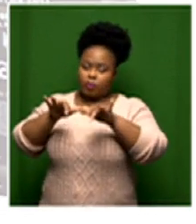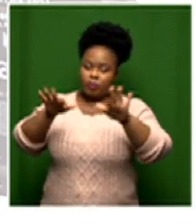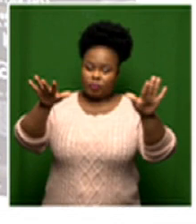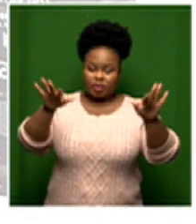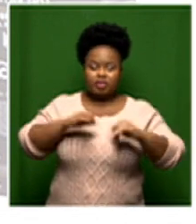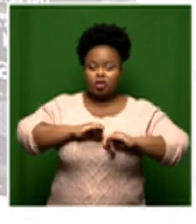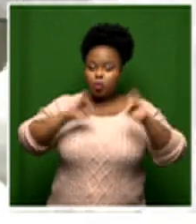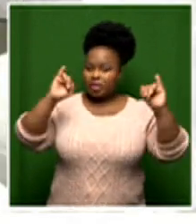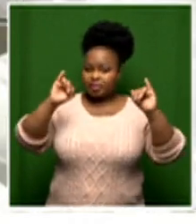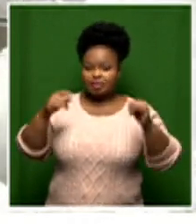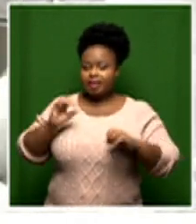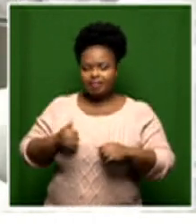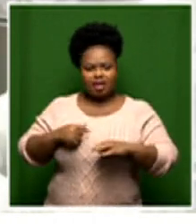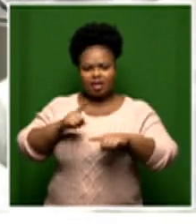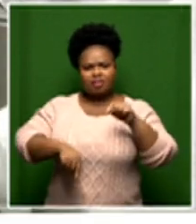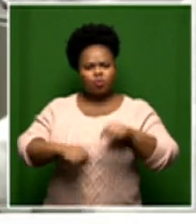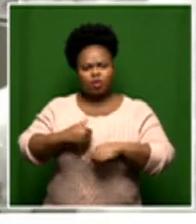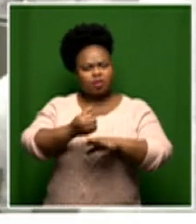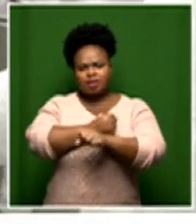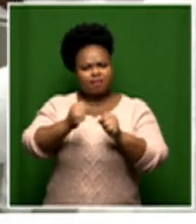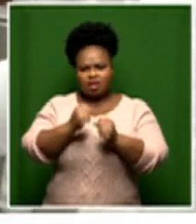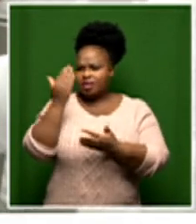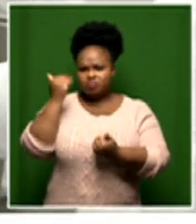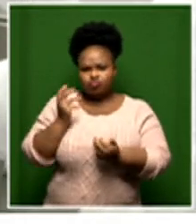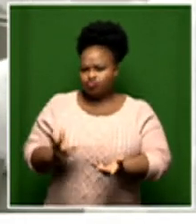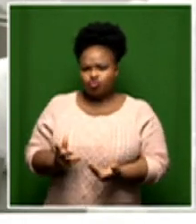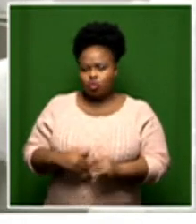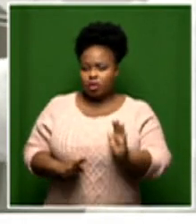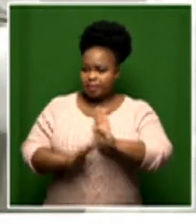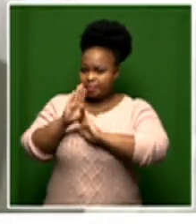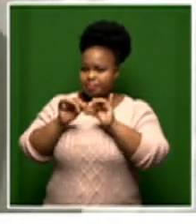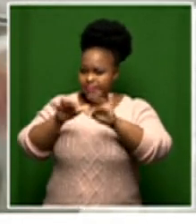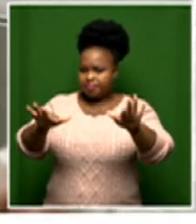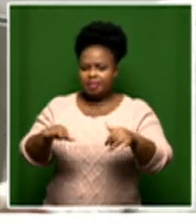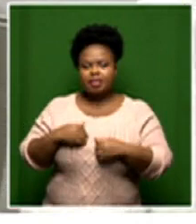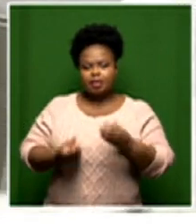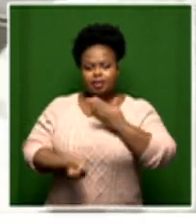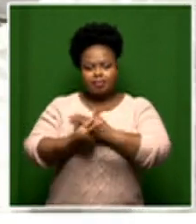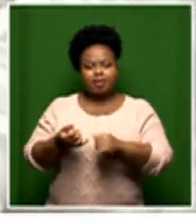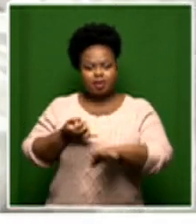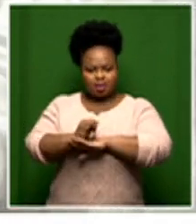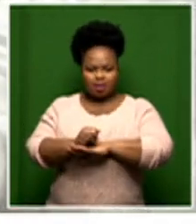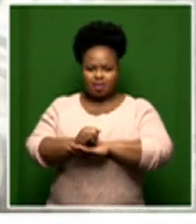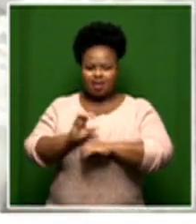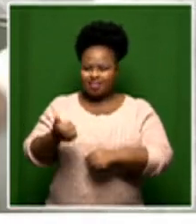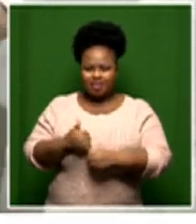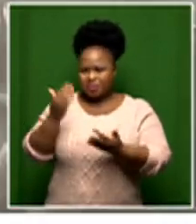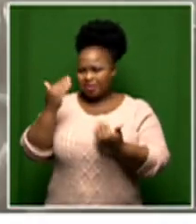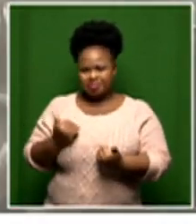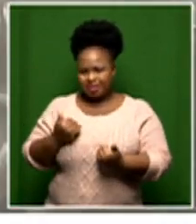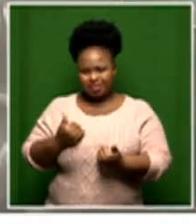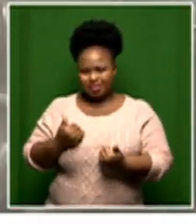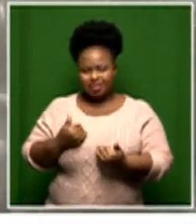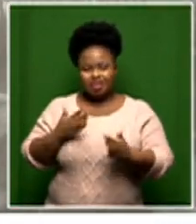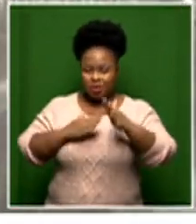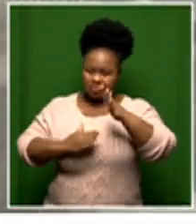we had what we had expected, and also that it came a bit early, much earlier than we had initially